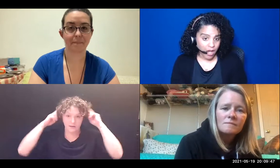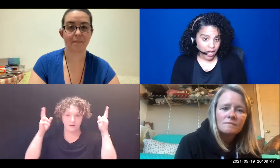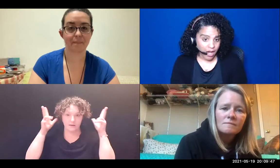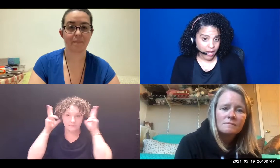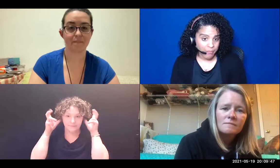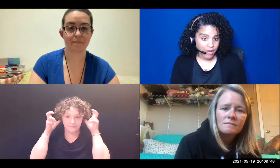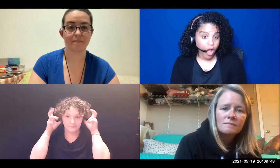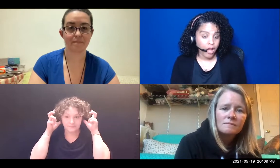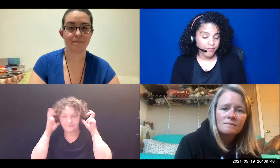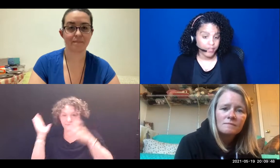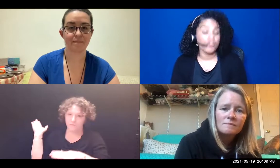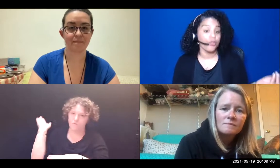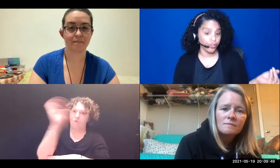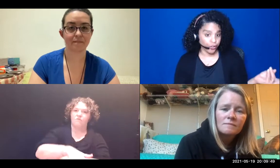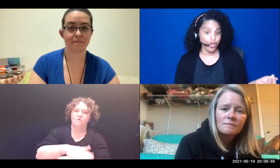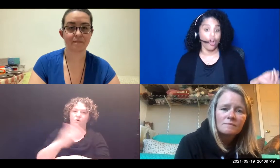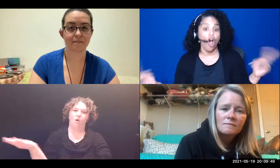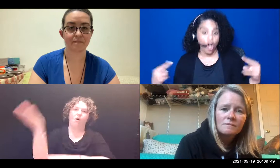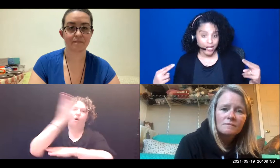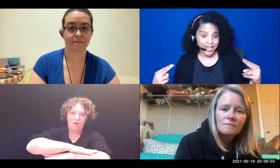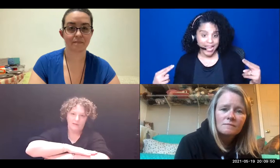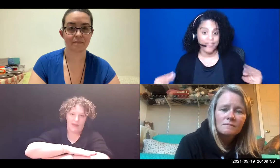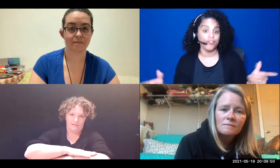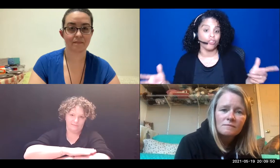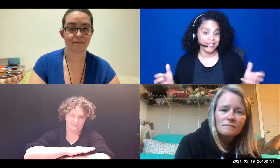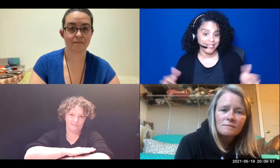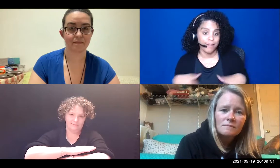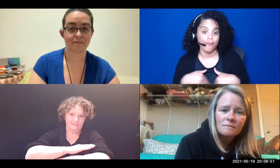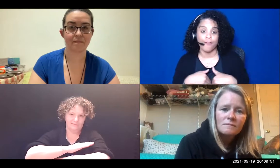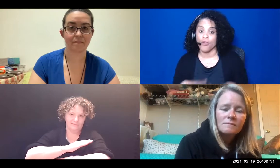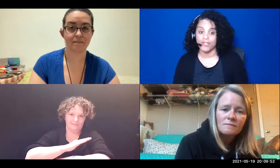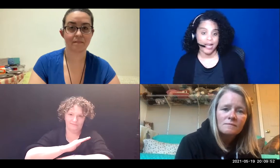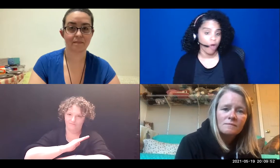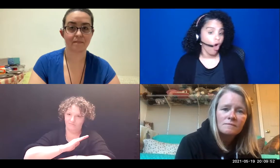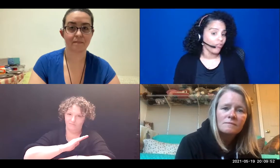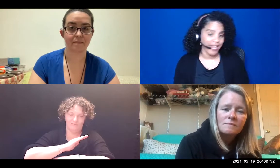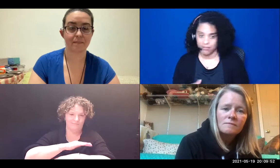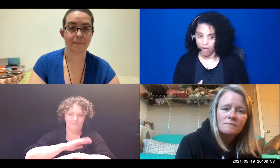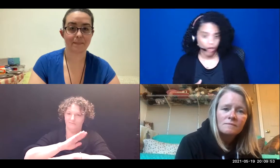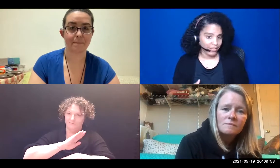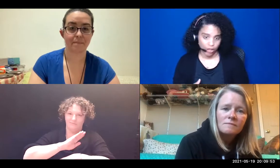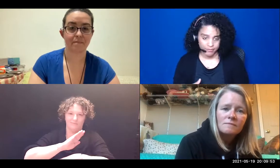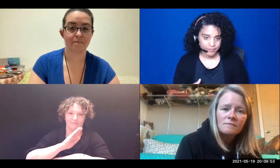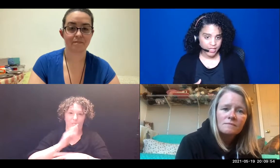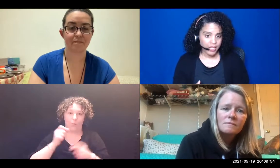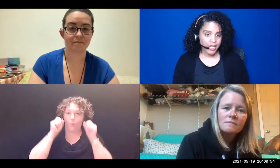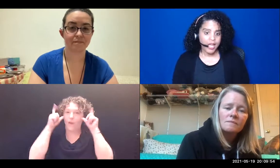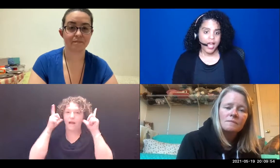recommend the cochlears are on and then they're listening for the full time all day